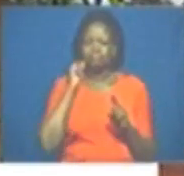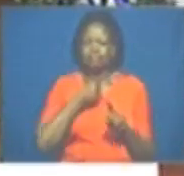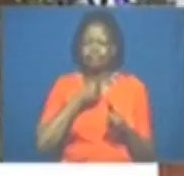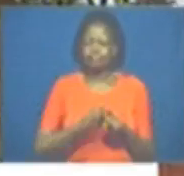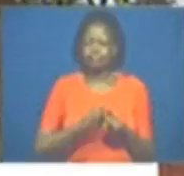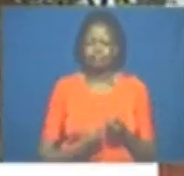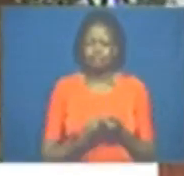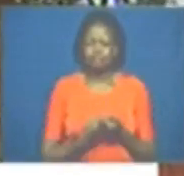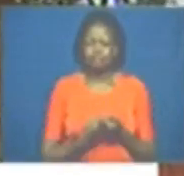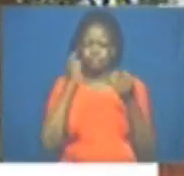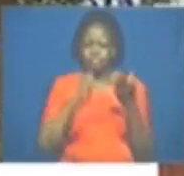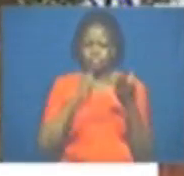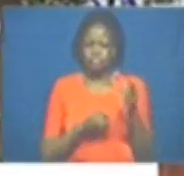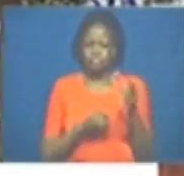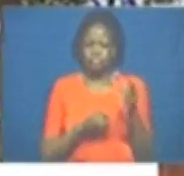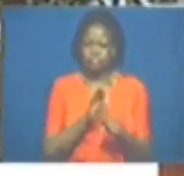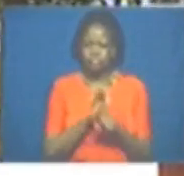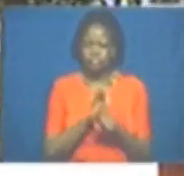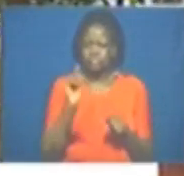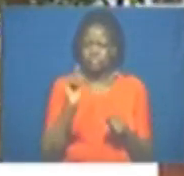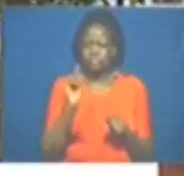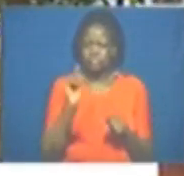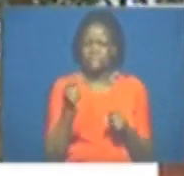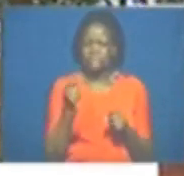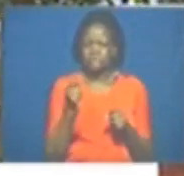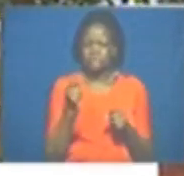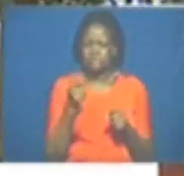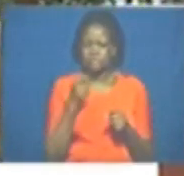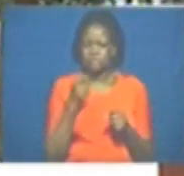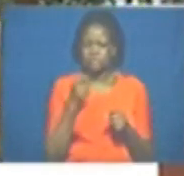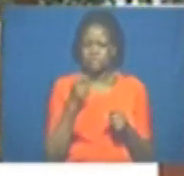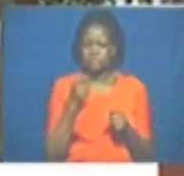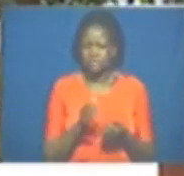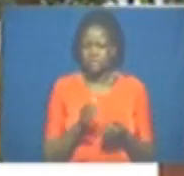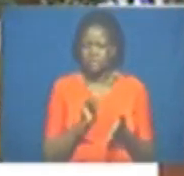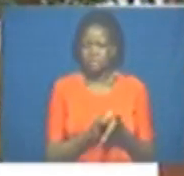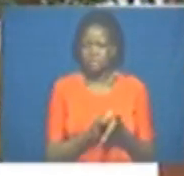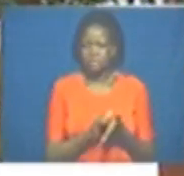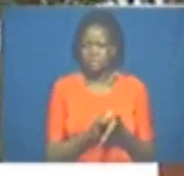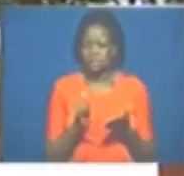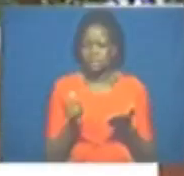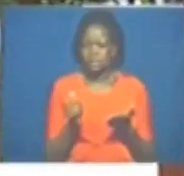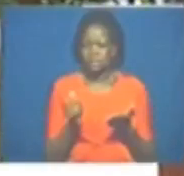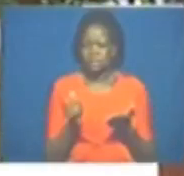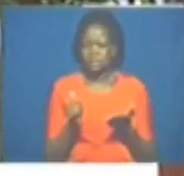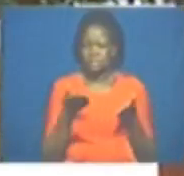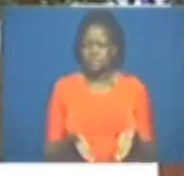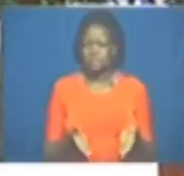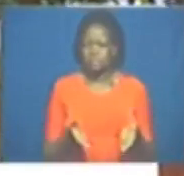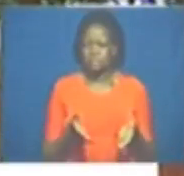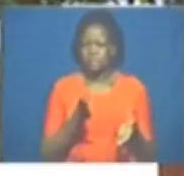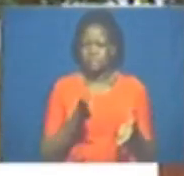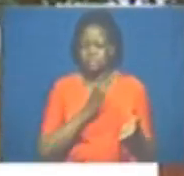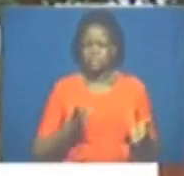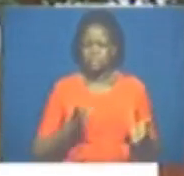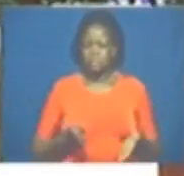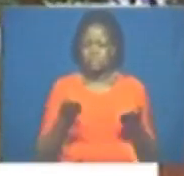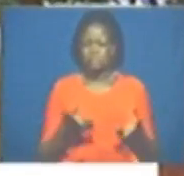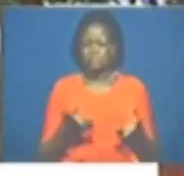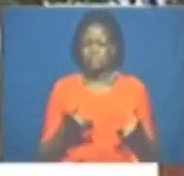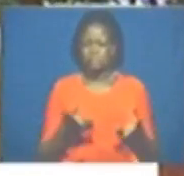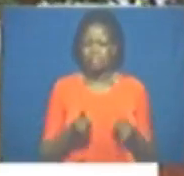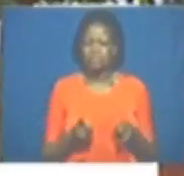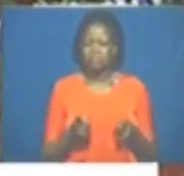what most Kenyans are actually expressing, that the current commission, the way it is, needs to be